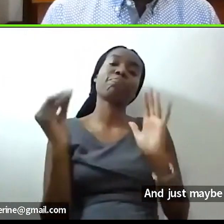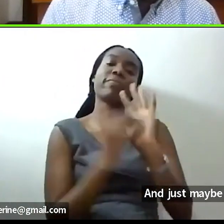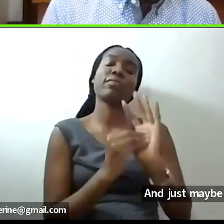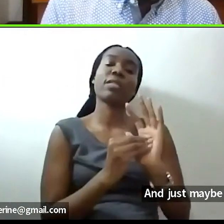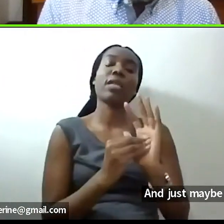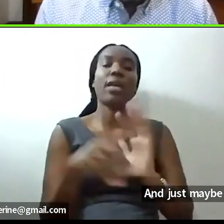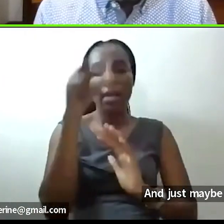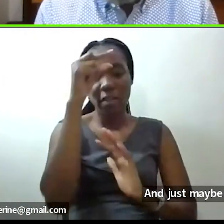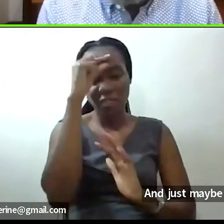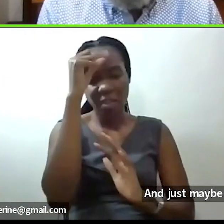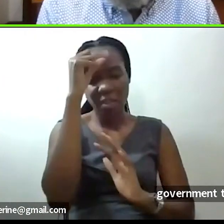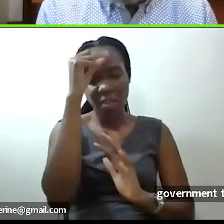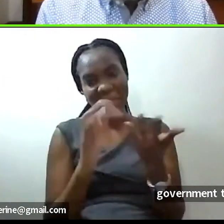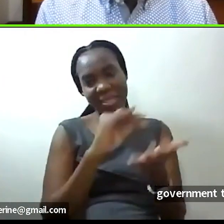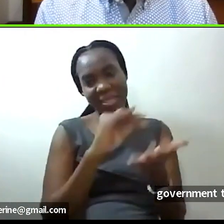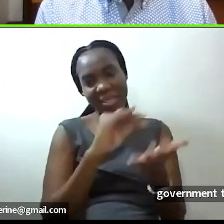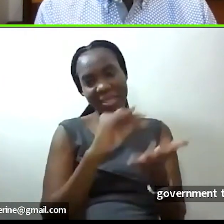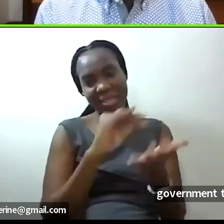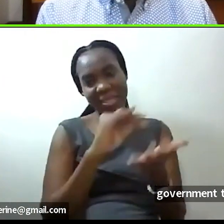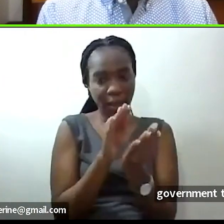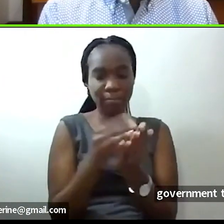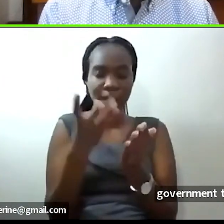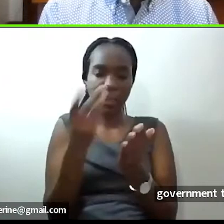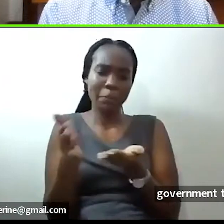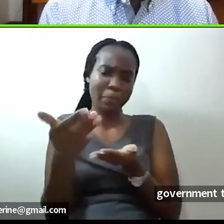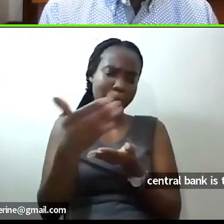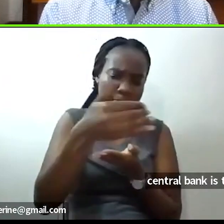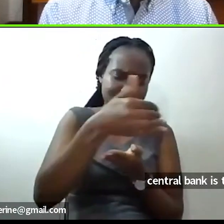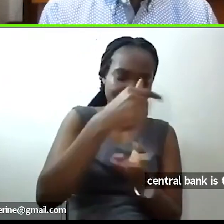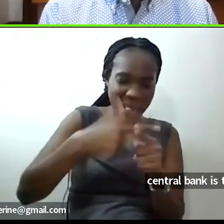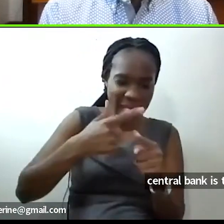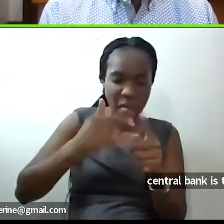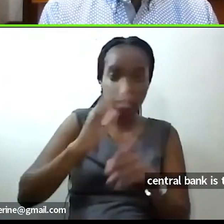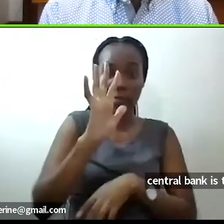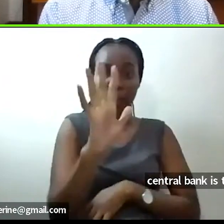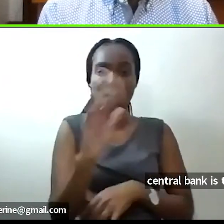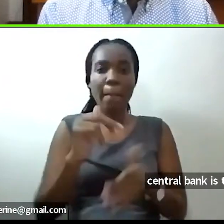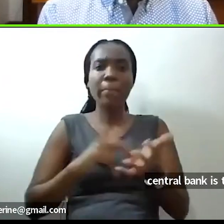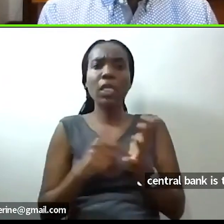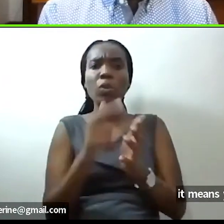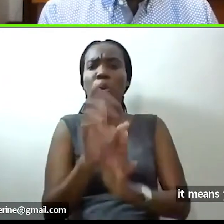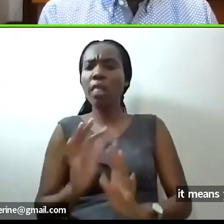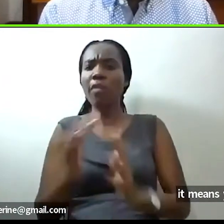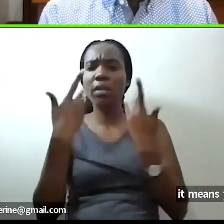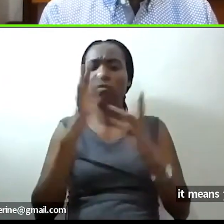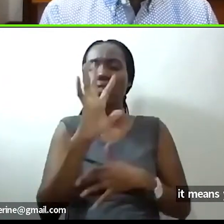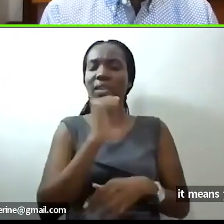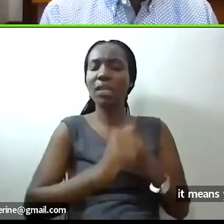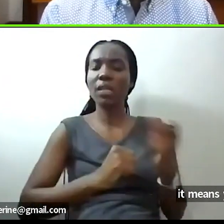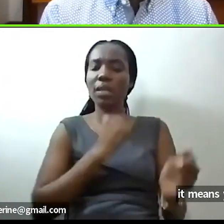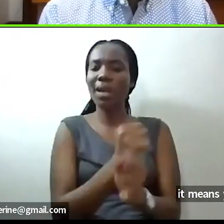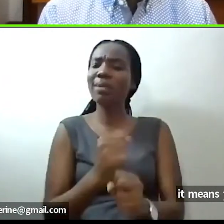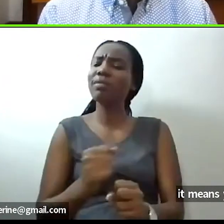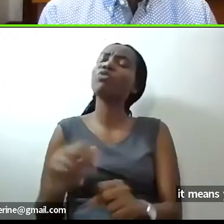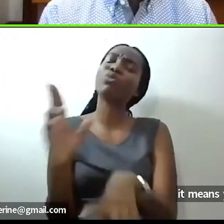bank is the one that collects the money for 5 years, it means you have left them the 5 years to do what they want with the money you've given